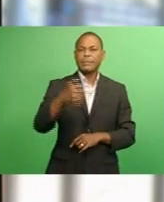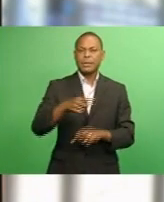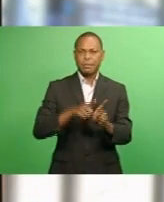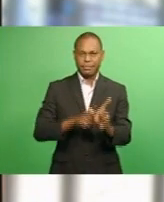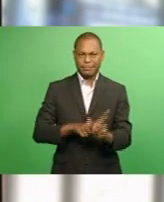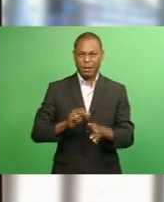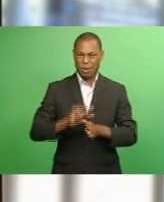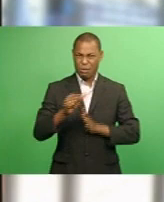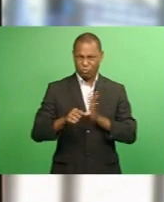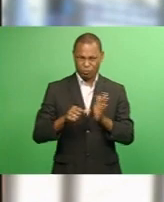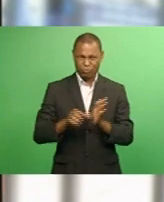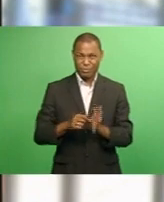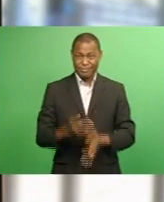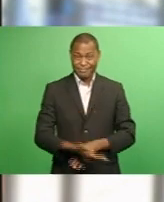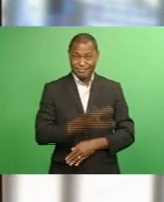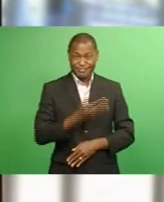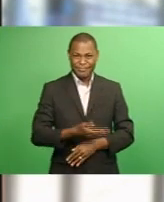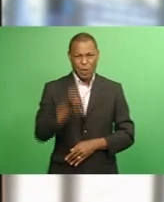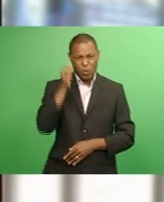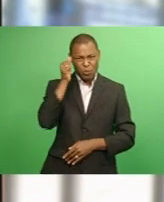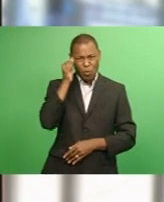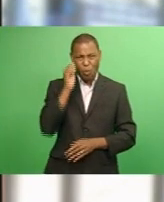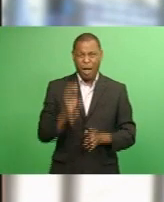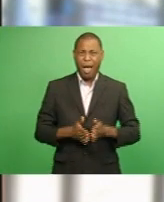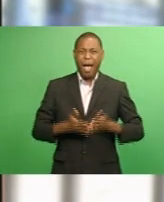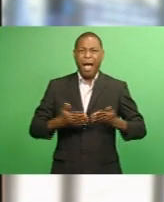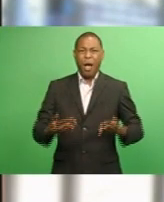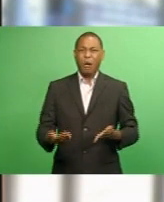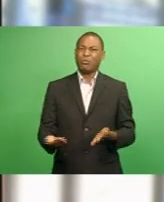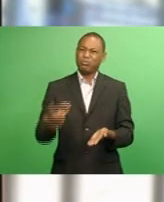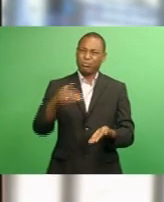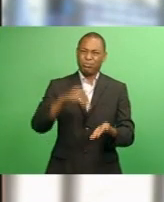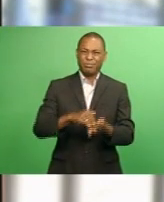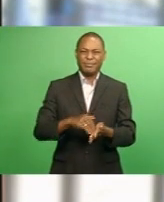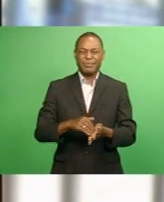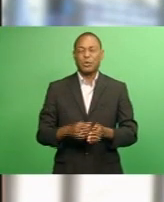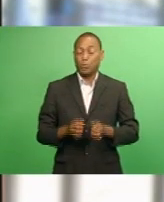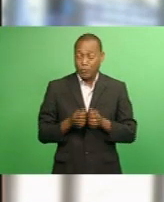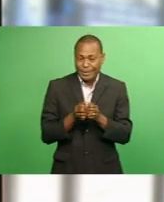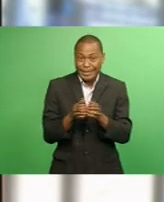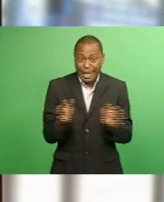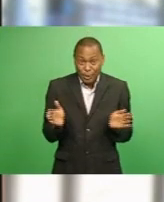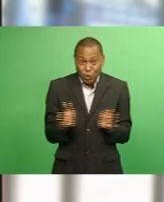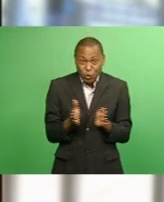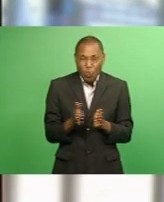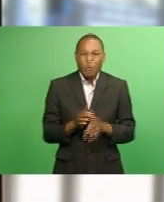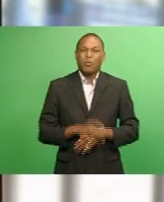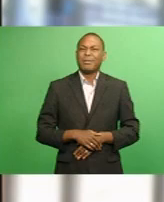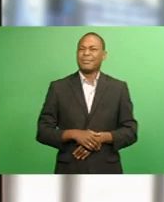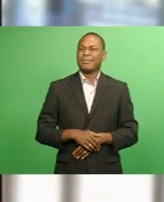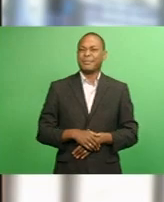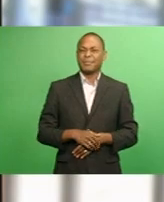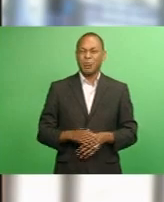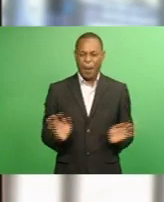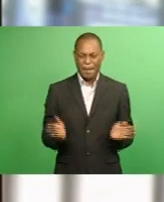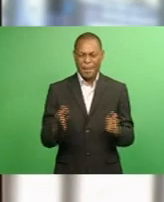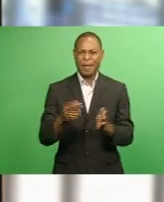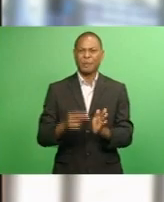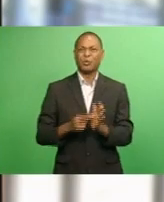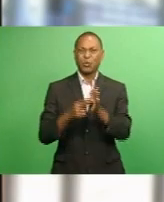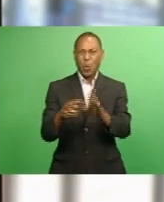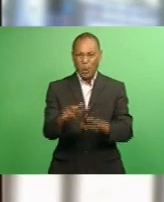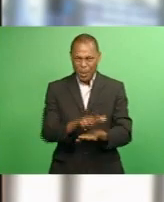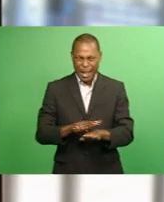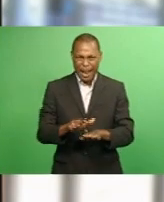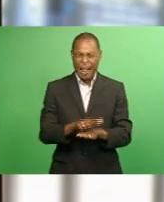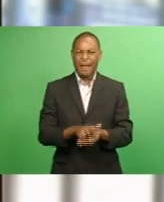the youngster knows to reach the big league, he will need to start small, so he's opted to play for the Northland Tai Levu futsal team.